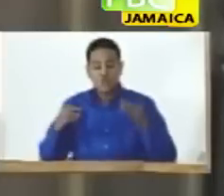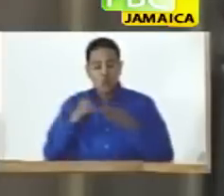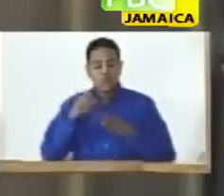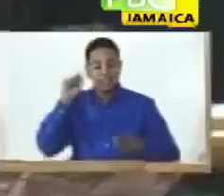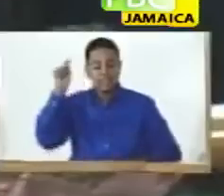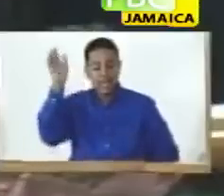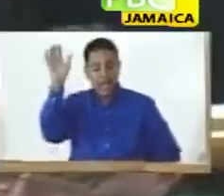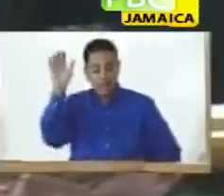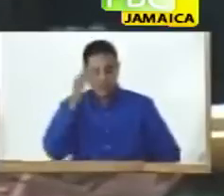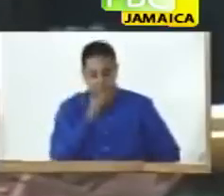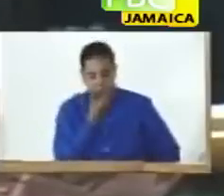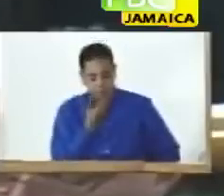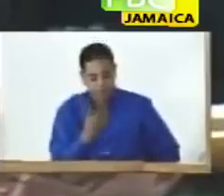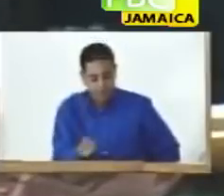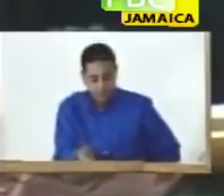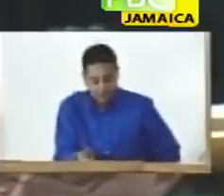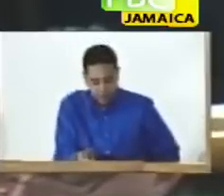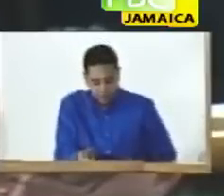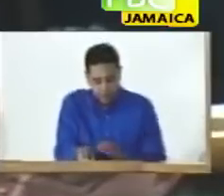Catherine.